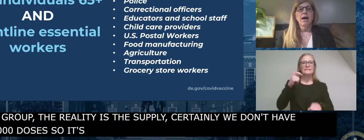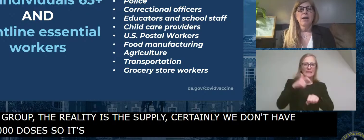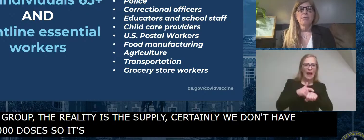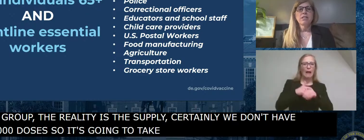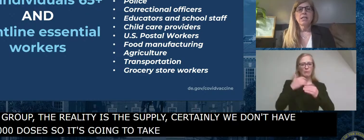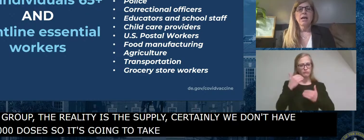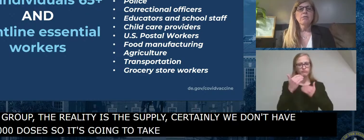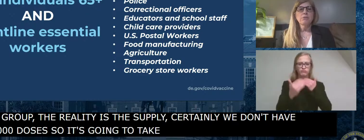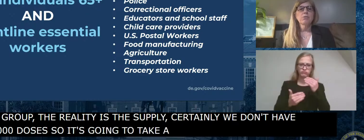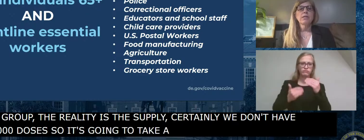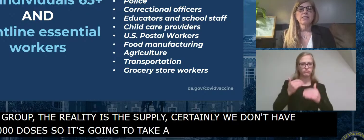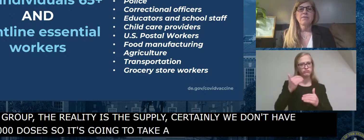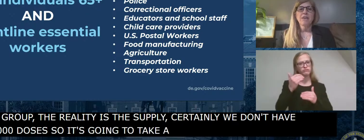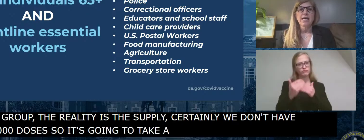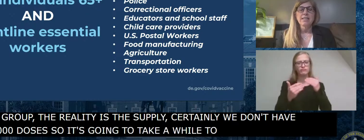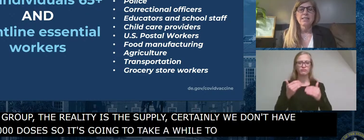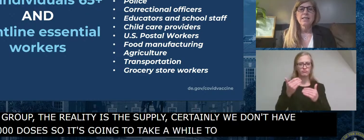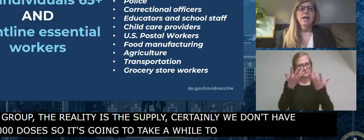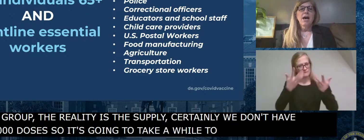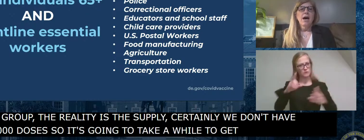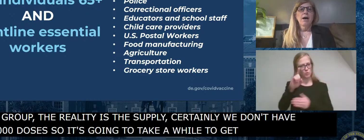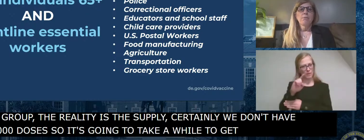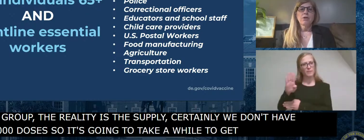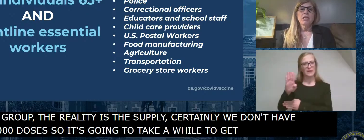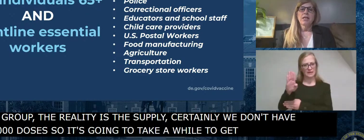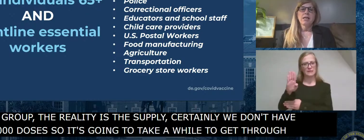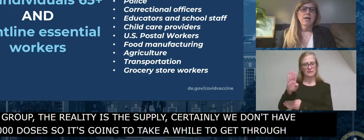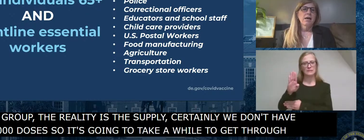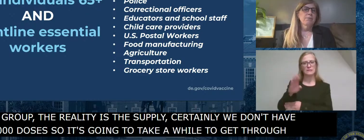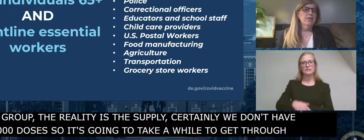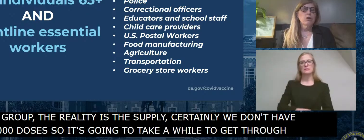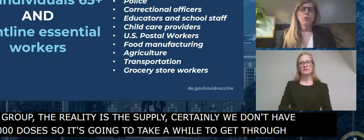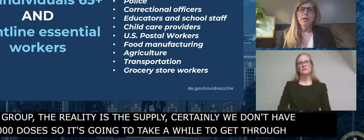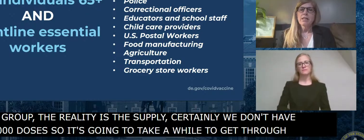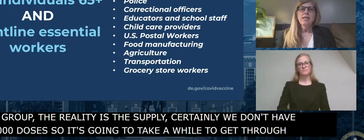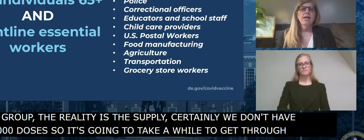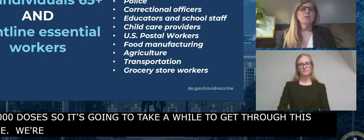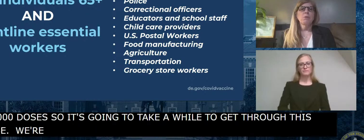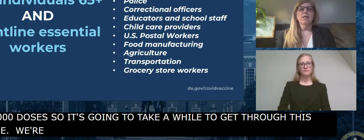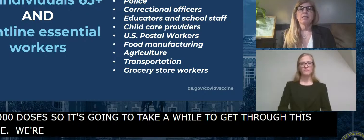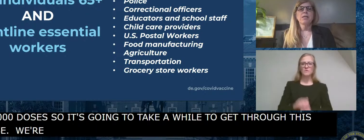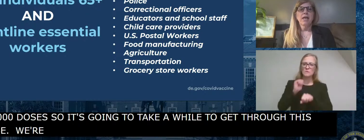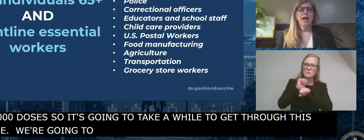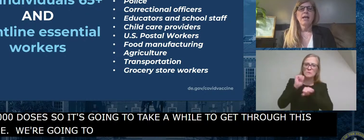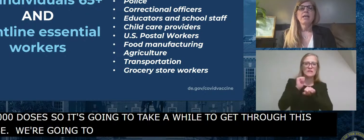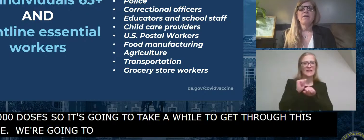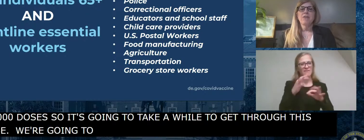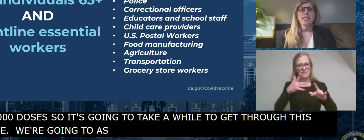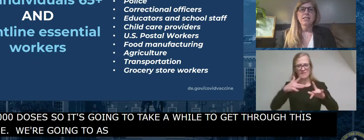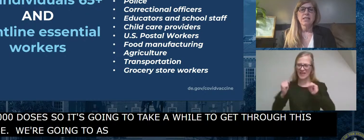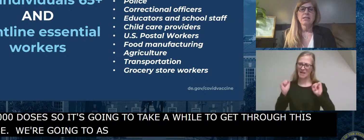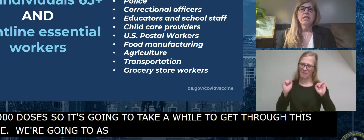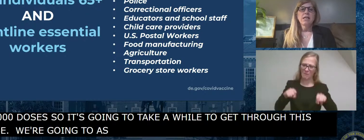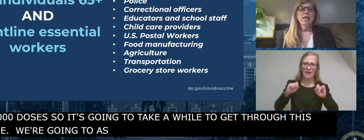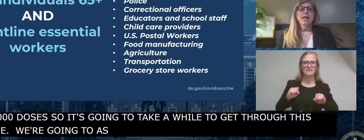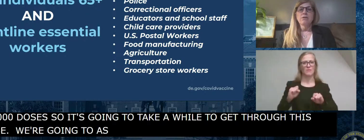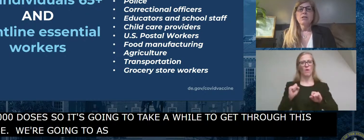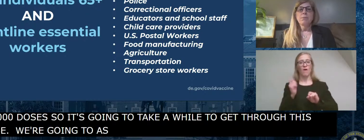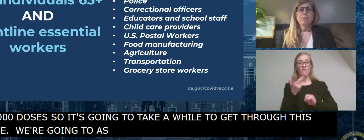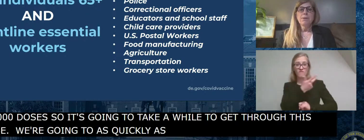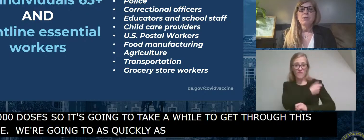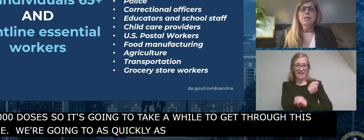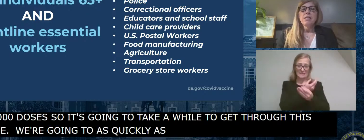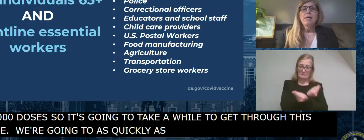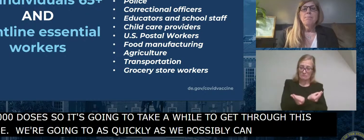get through this phase. We're going to, as quickly as we possibly can, get vaccine out